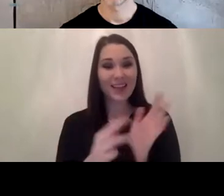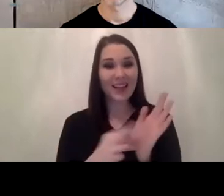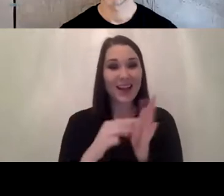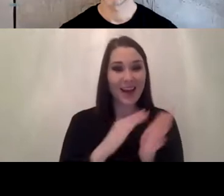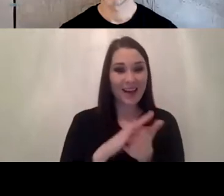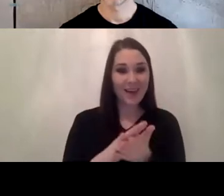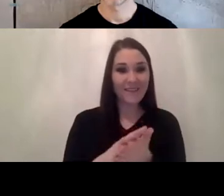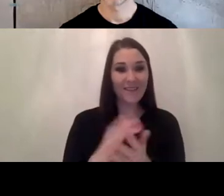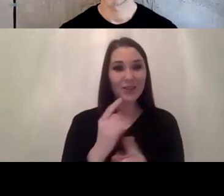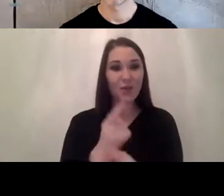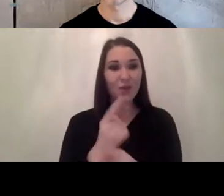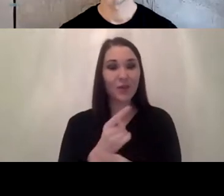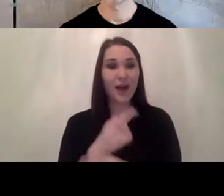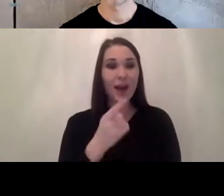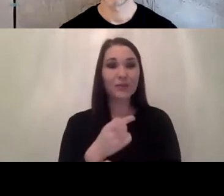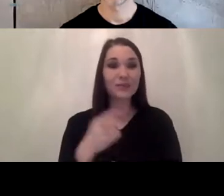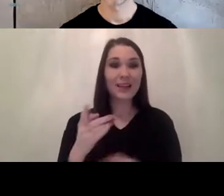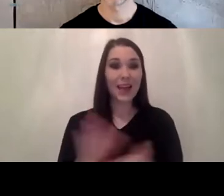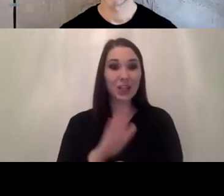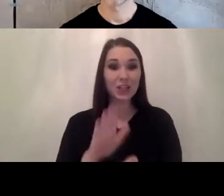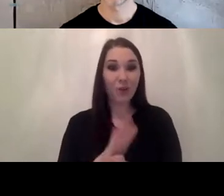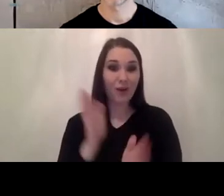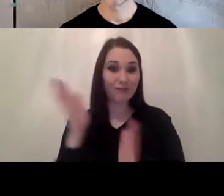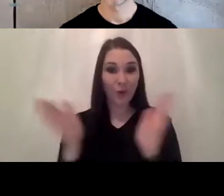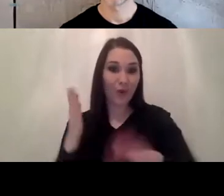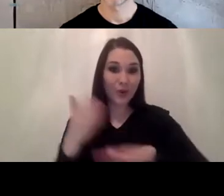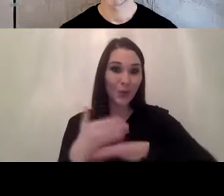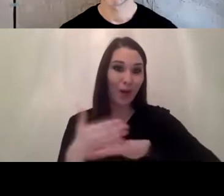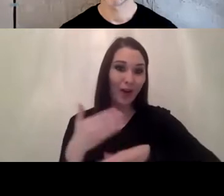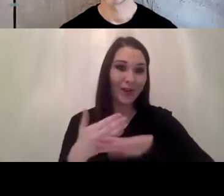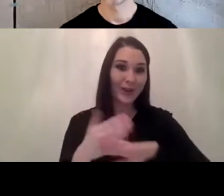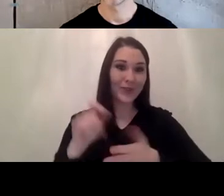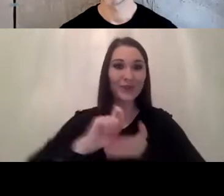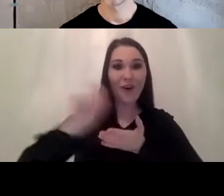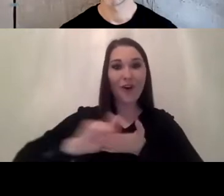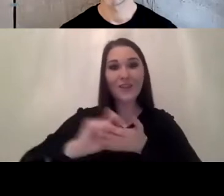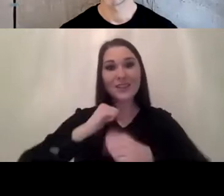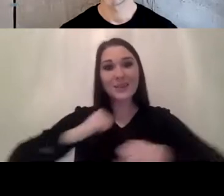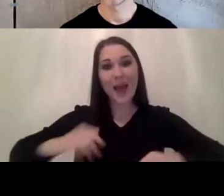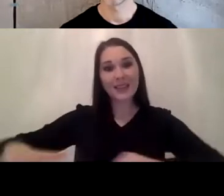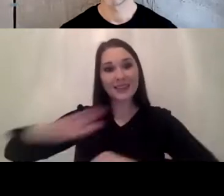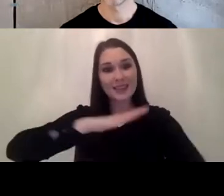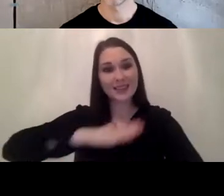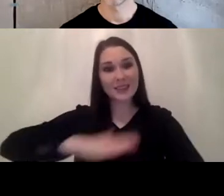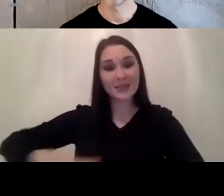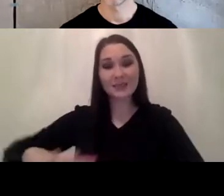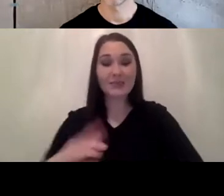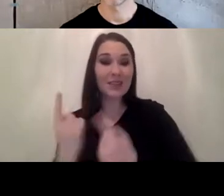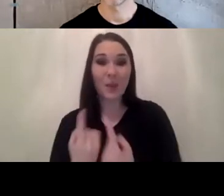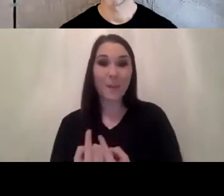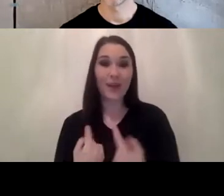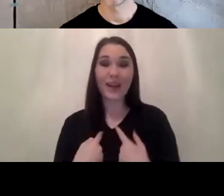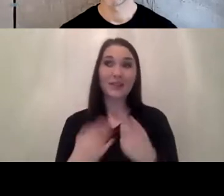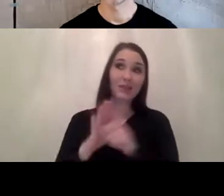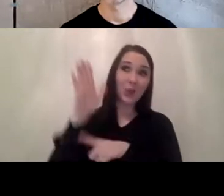misses going to work and how much she enjoyed it. Being in the office space, and that's not something we're going to be doing in the immediate